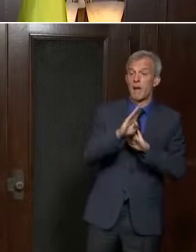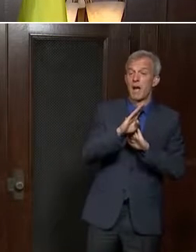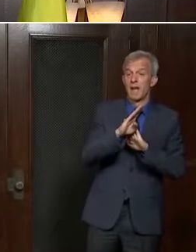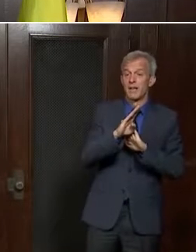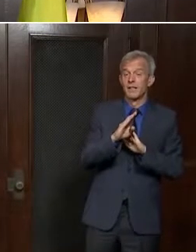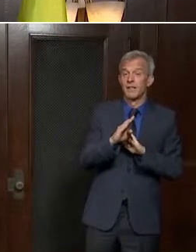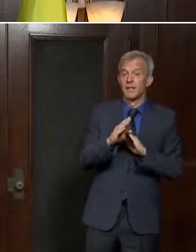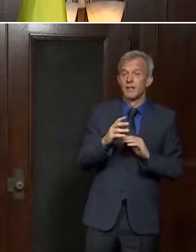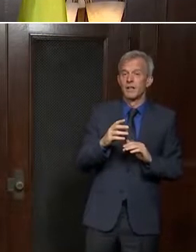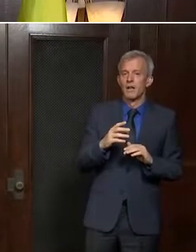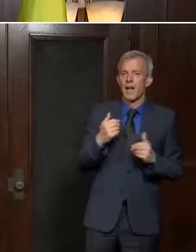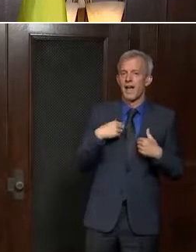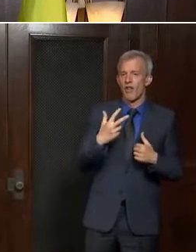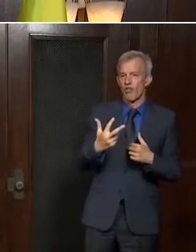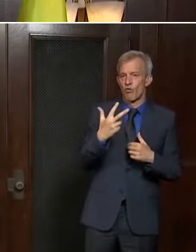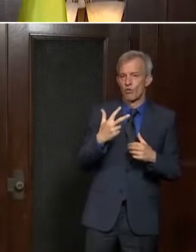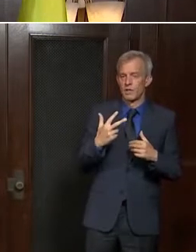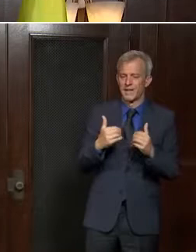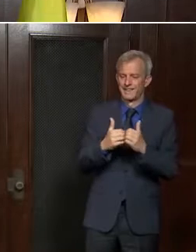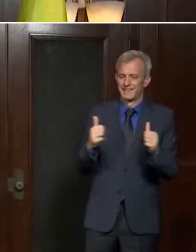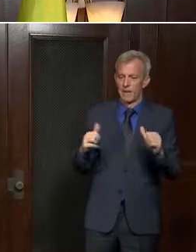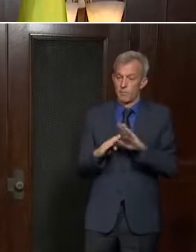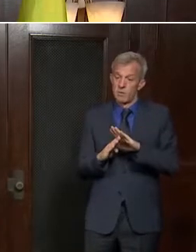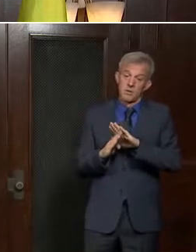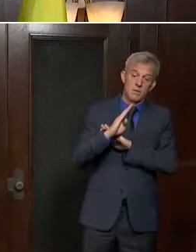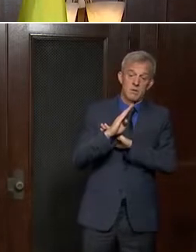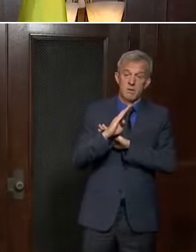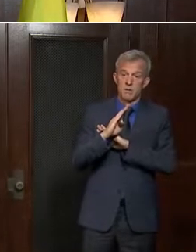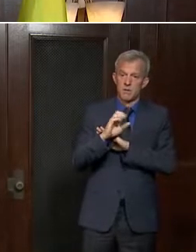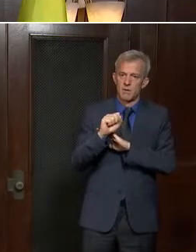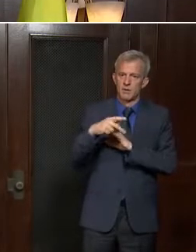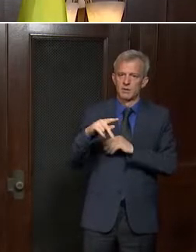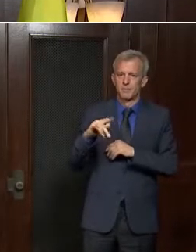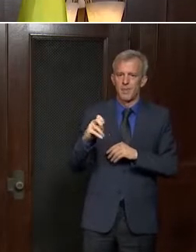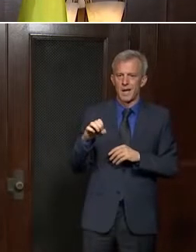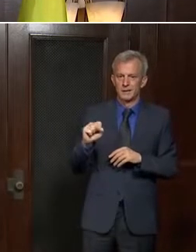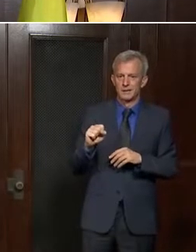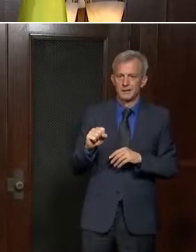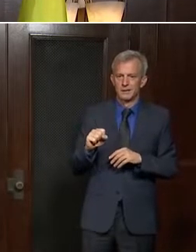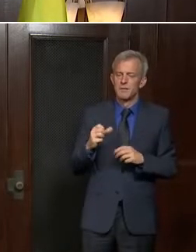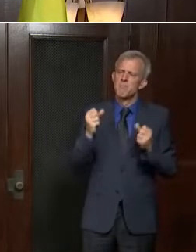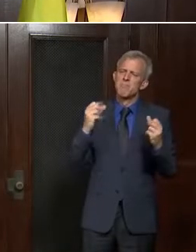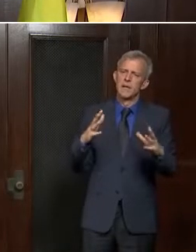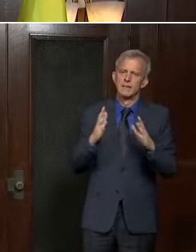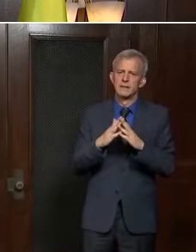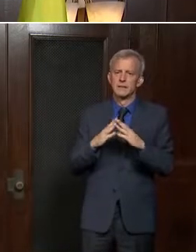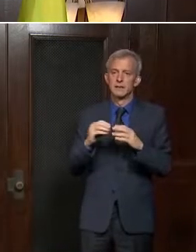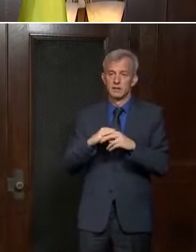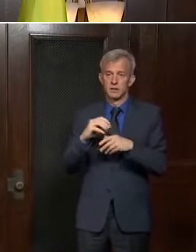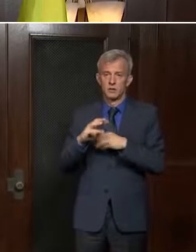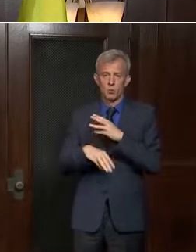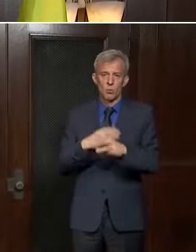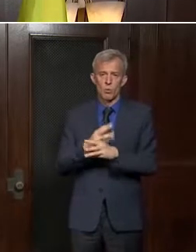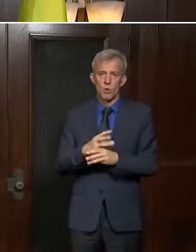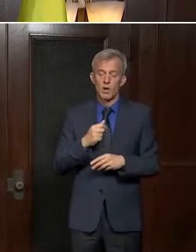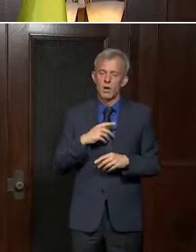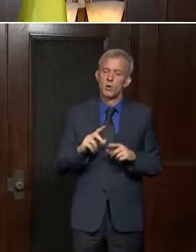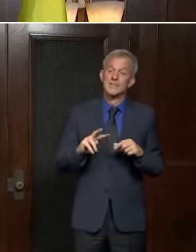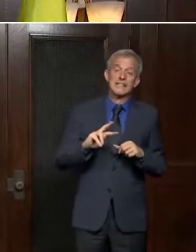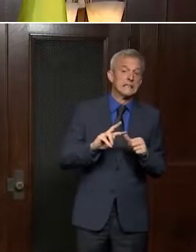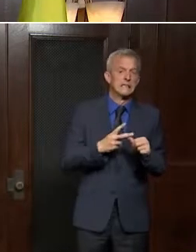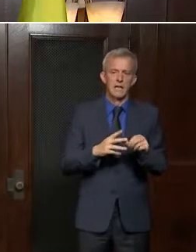but 3 separate spikes. In many cities and countries across the globe, it was the second spike that was the most